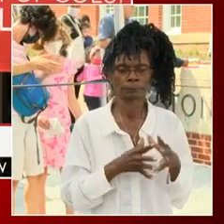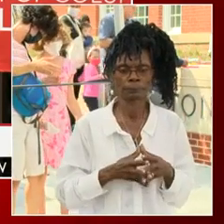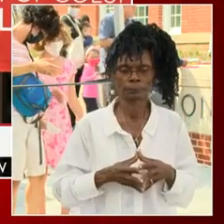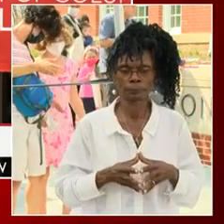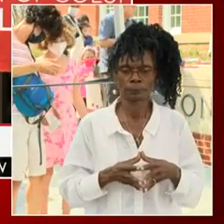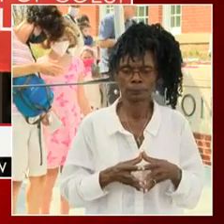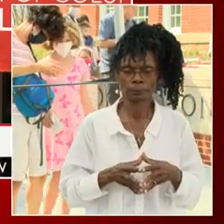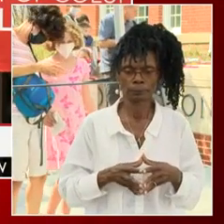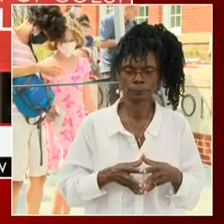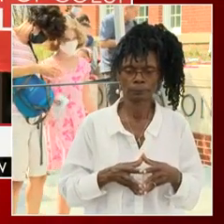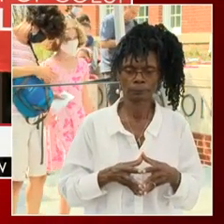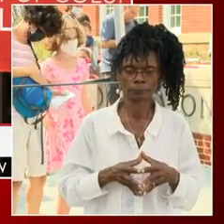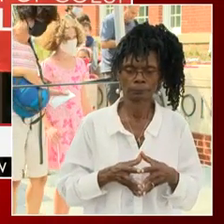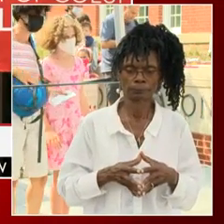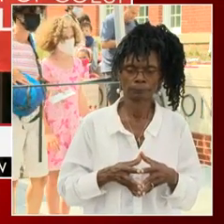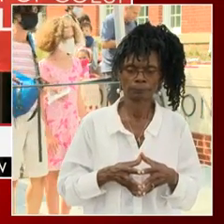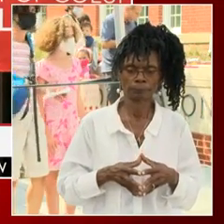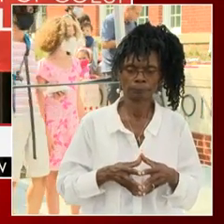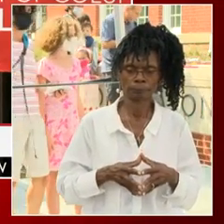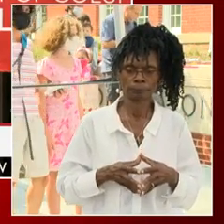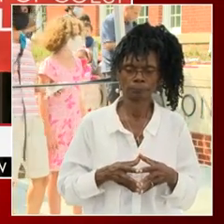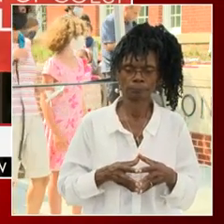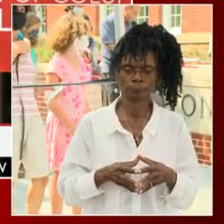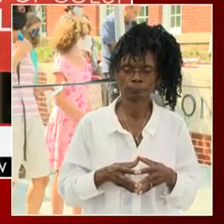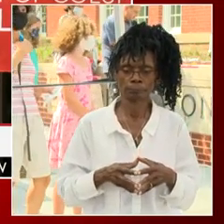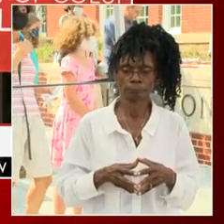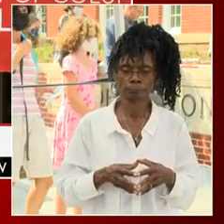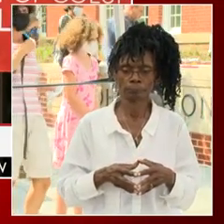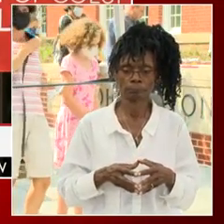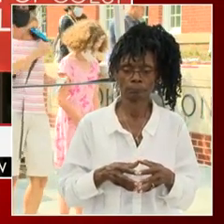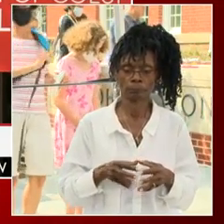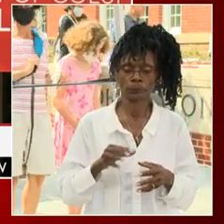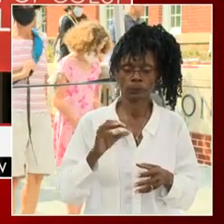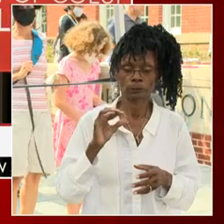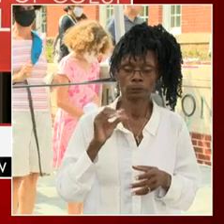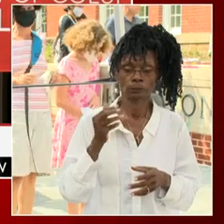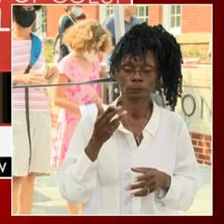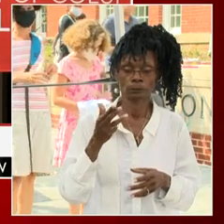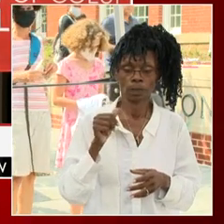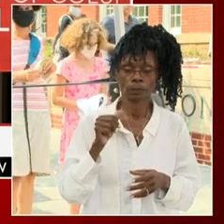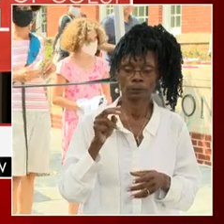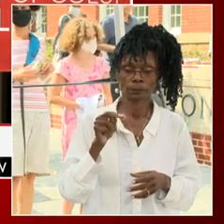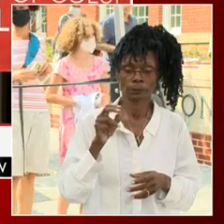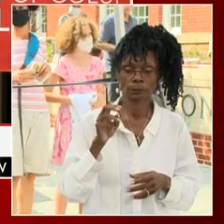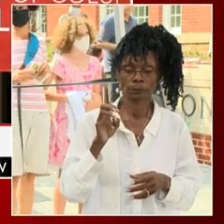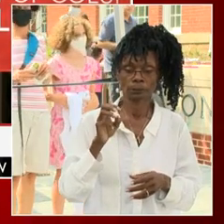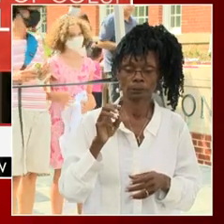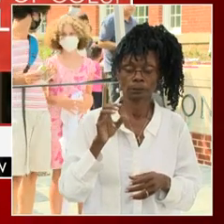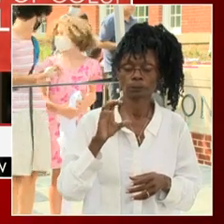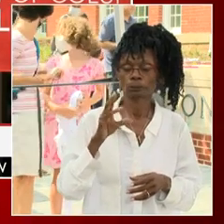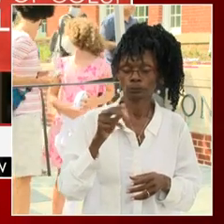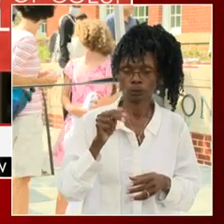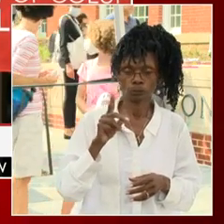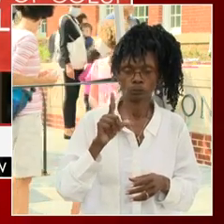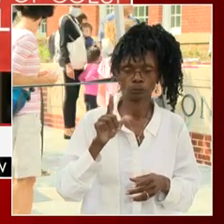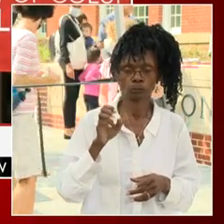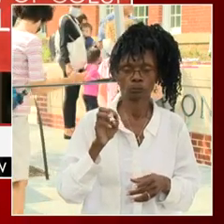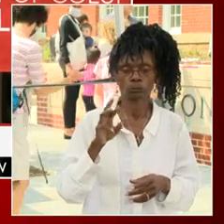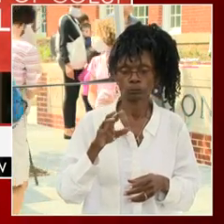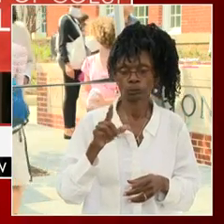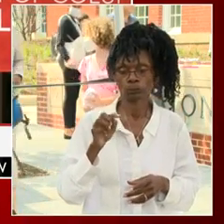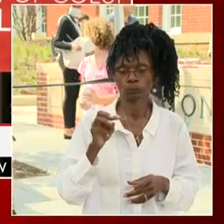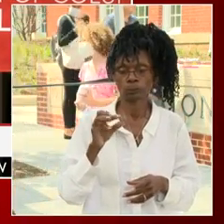You're going to hear from Chancellor Louis Farabee, our leader of DC Public Schools, and he and his team have done